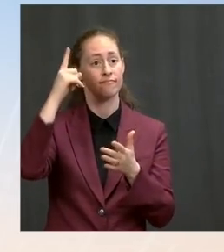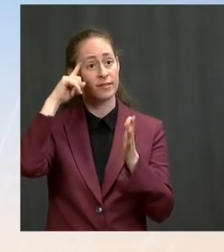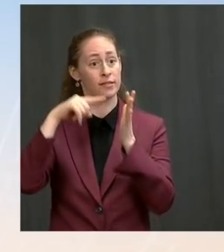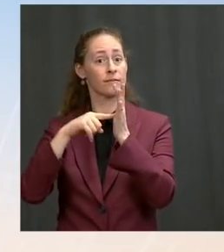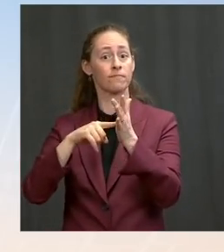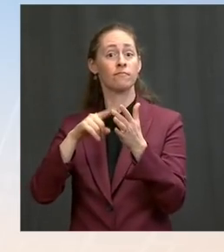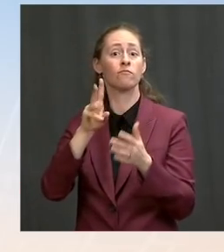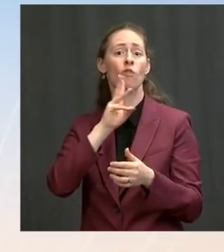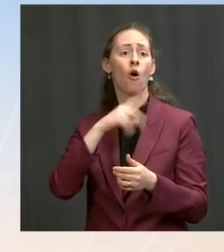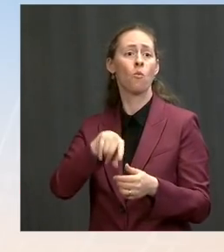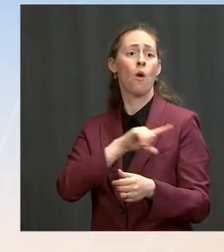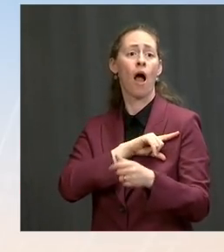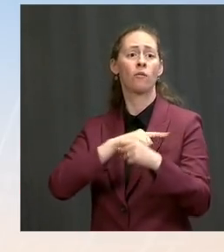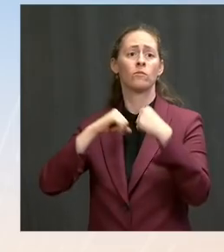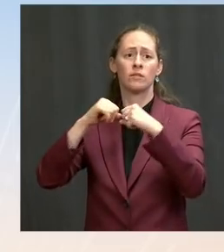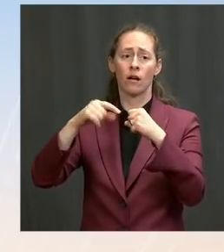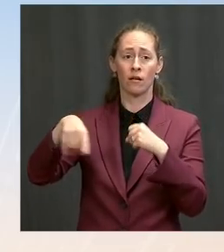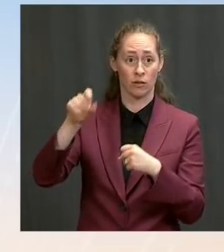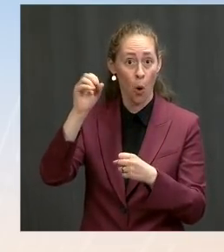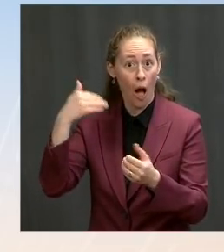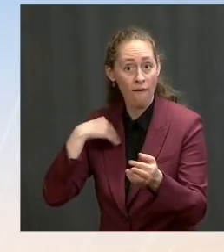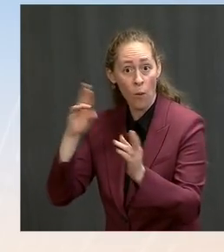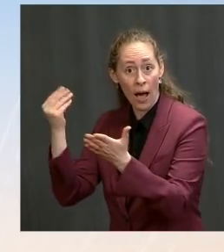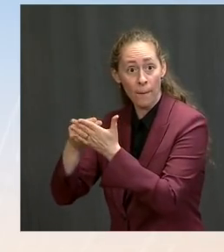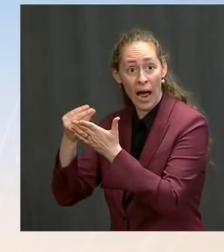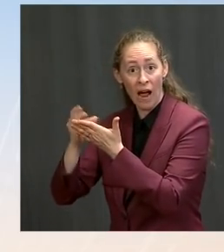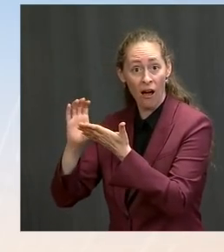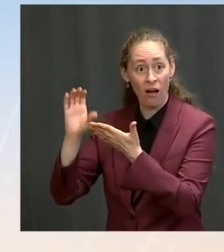all citizens. So there is money allocated for it,